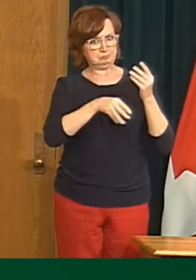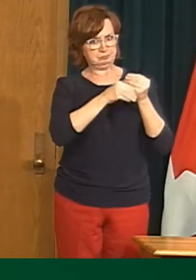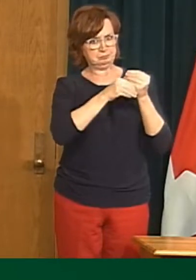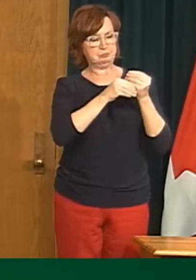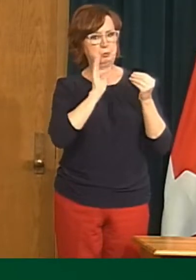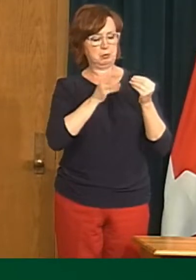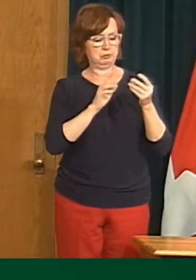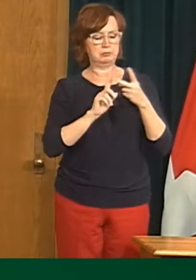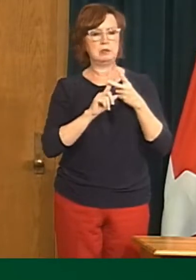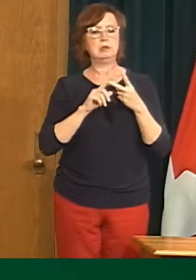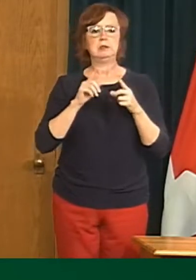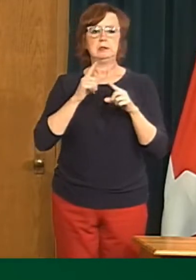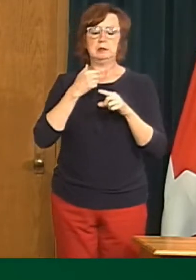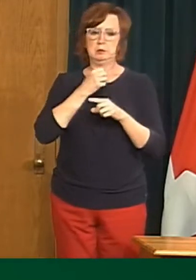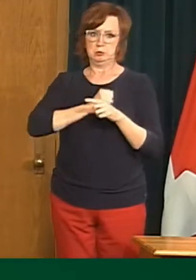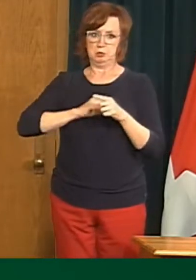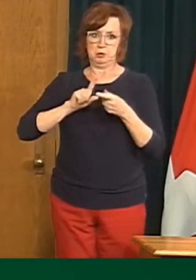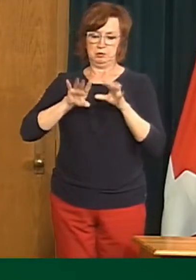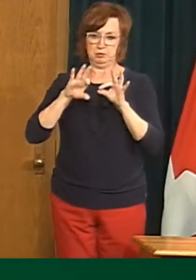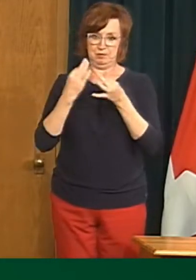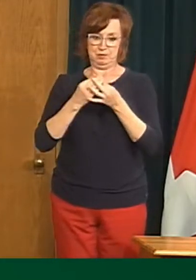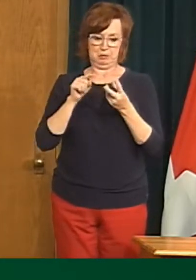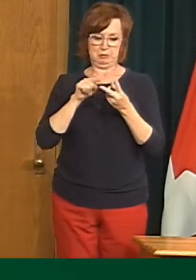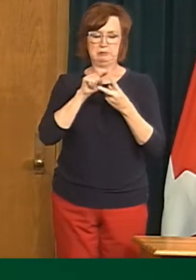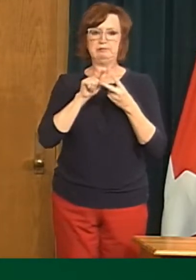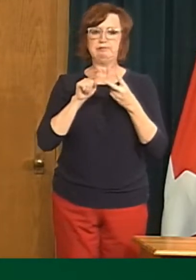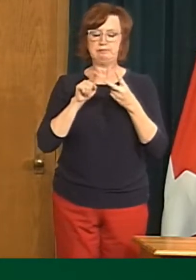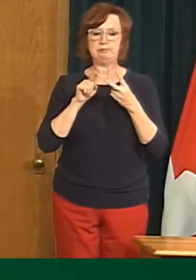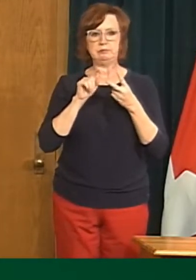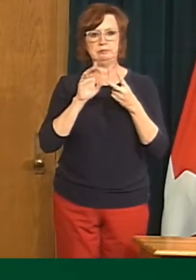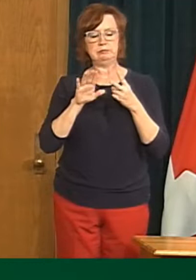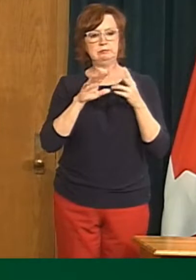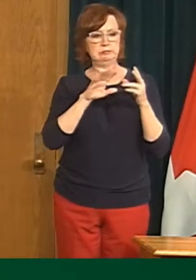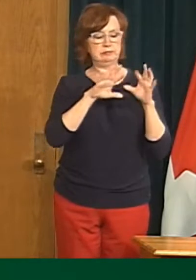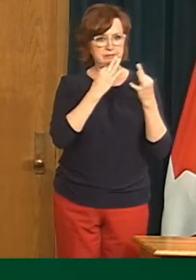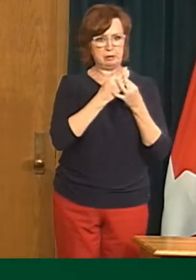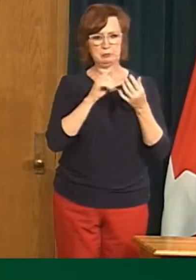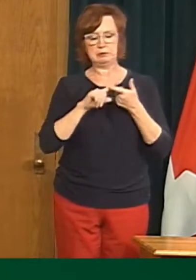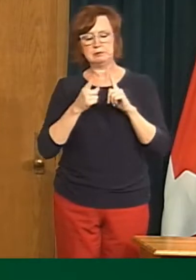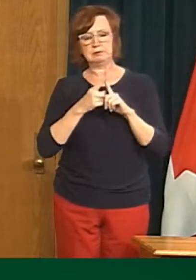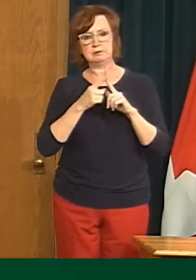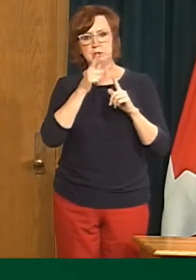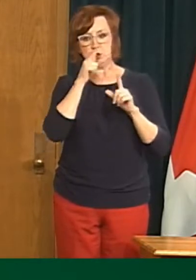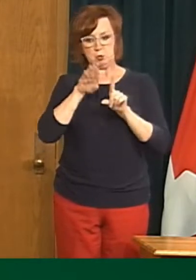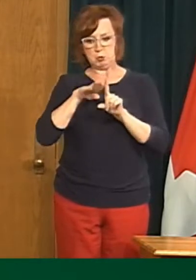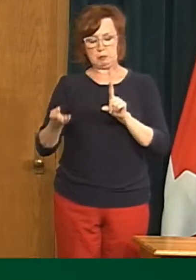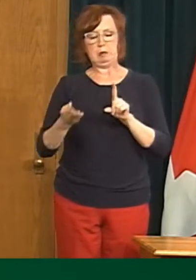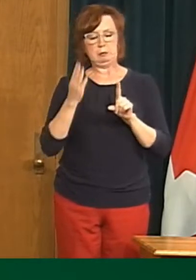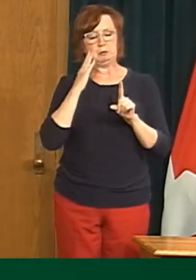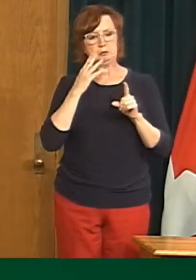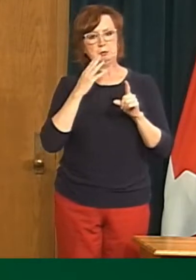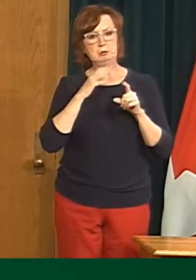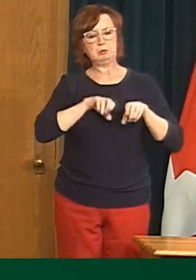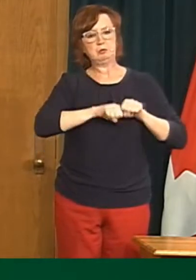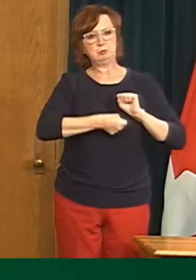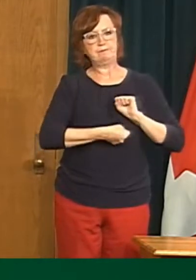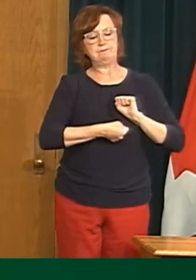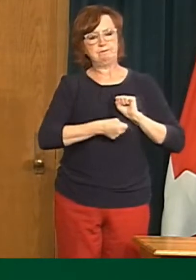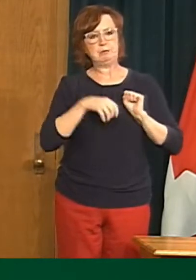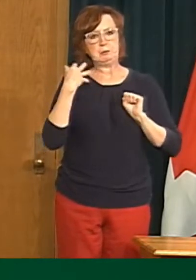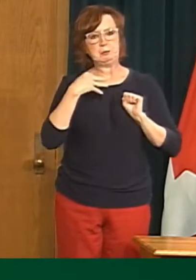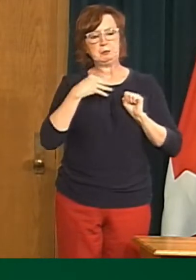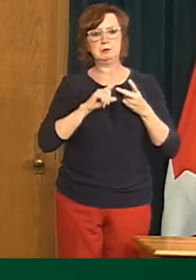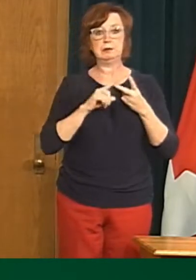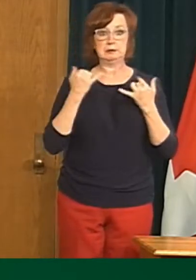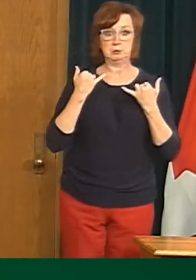of the deceased at what is, we know, a very difficult time. Today we are also reporting no new cases as well